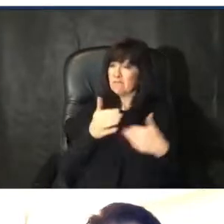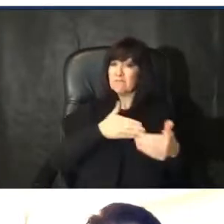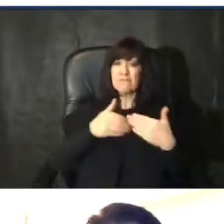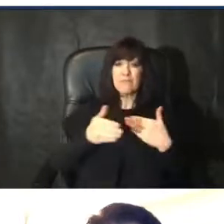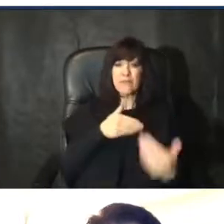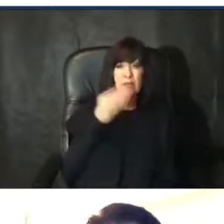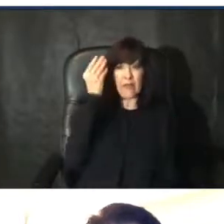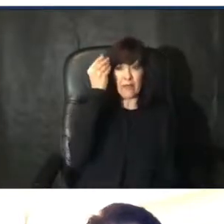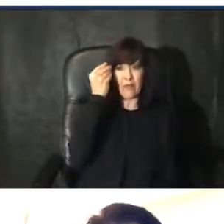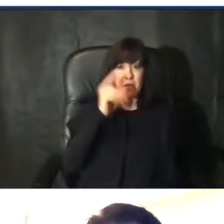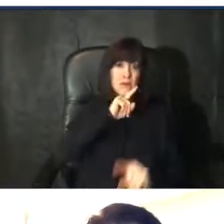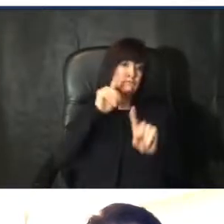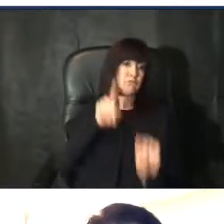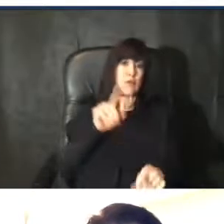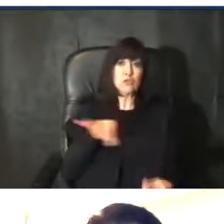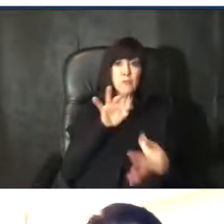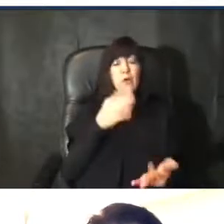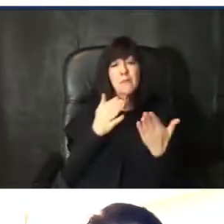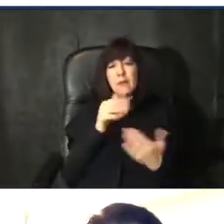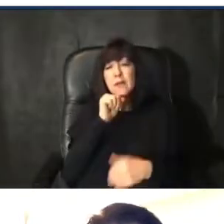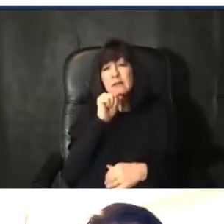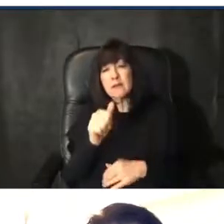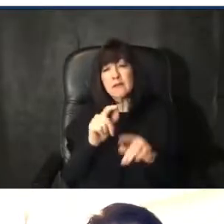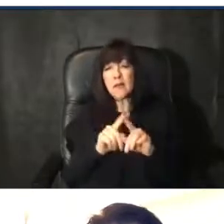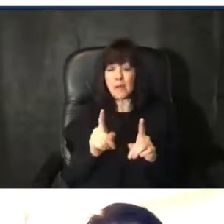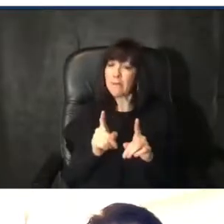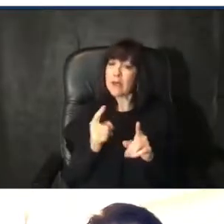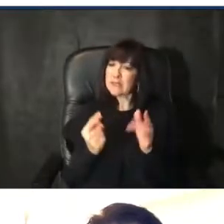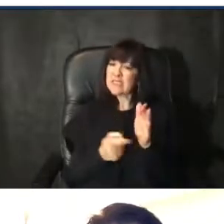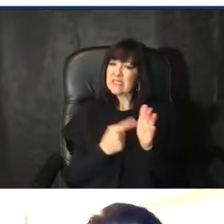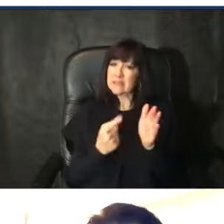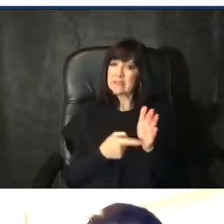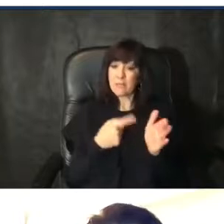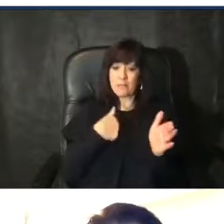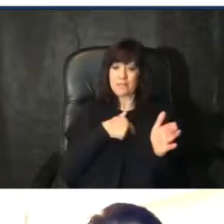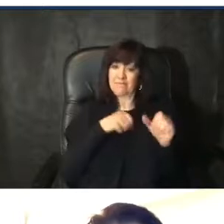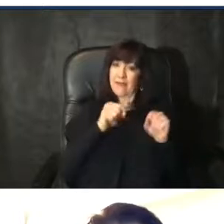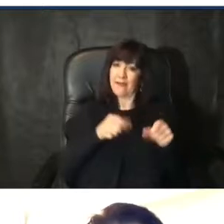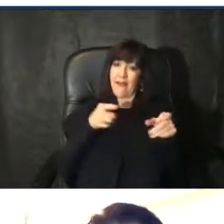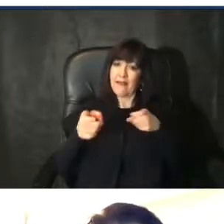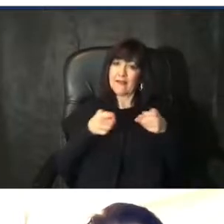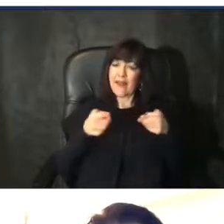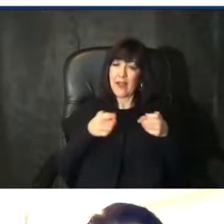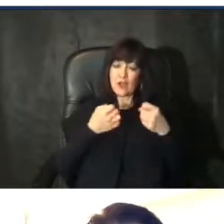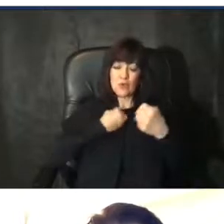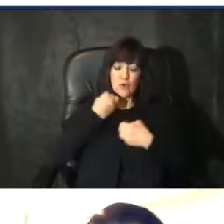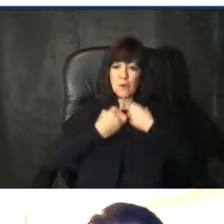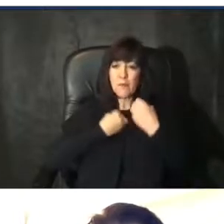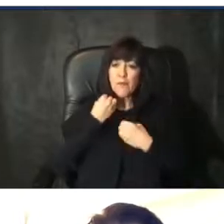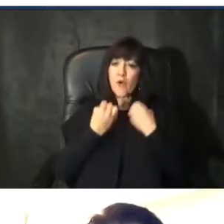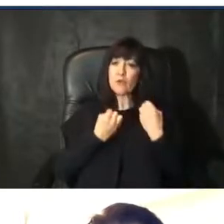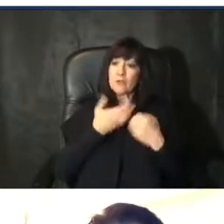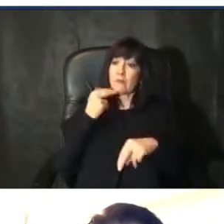we sometimes have an easier time regulating our emotions than kids do. But even adults sometimes